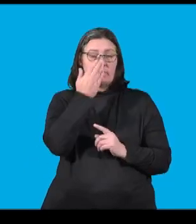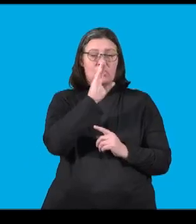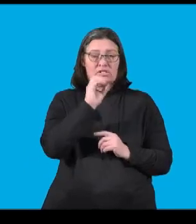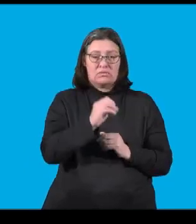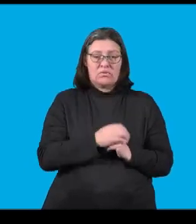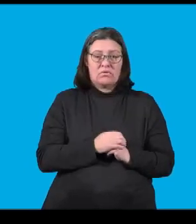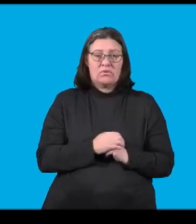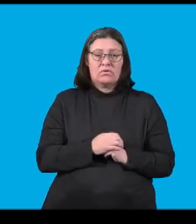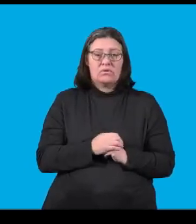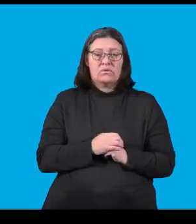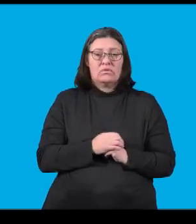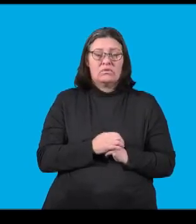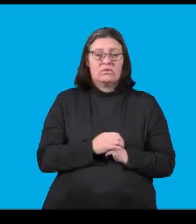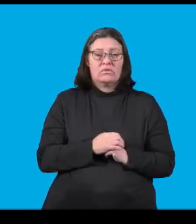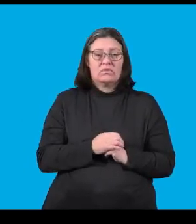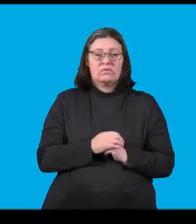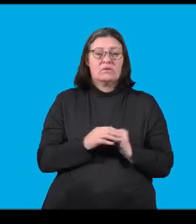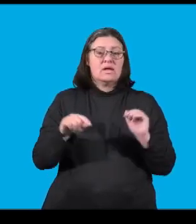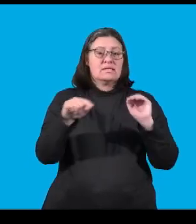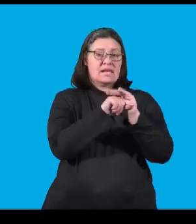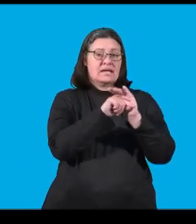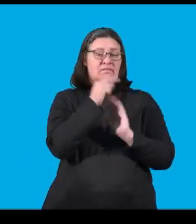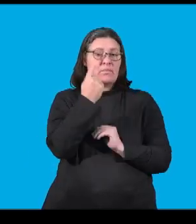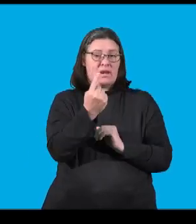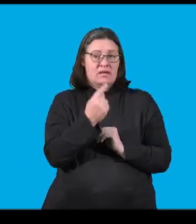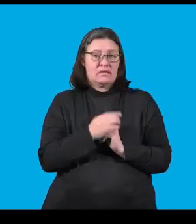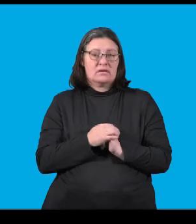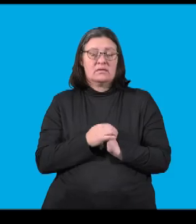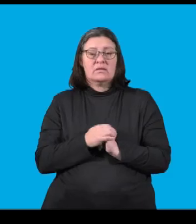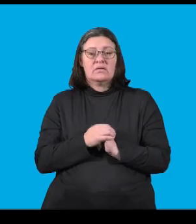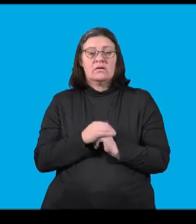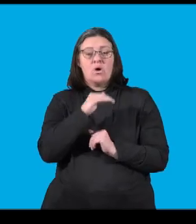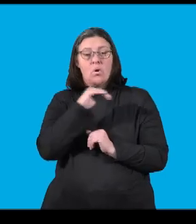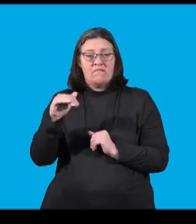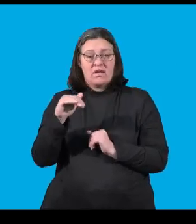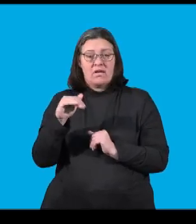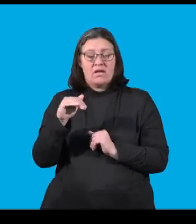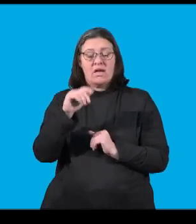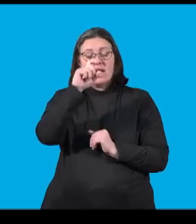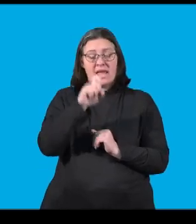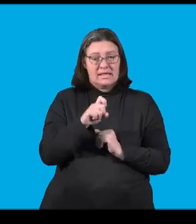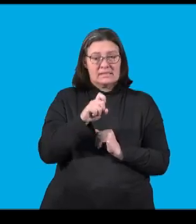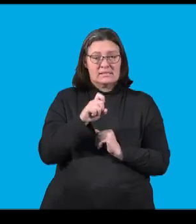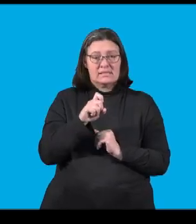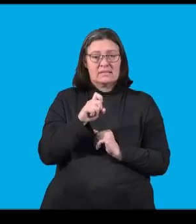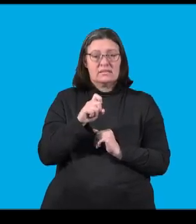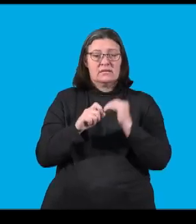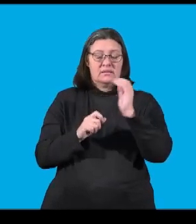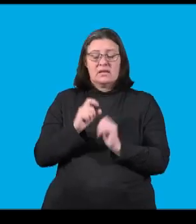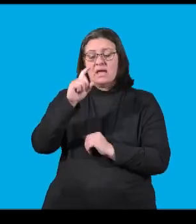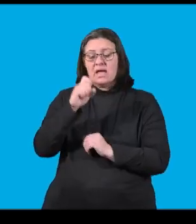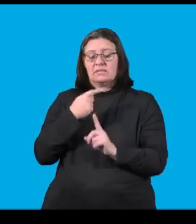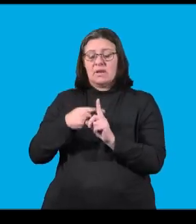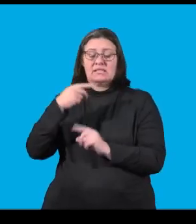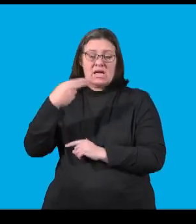approaches 0 of negative 1 over x into